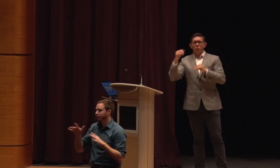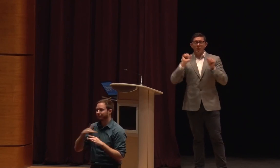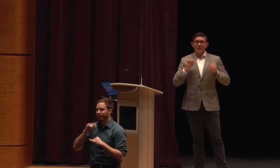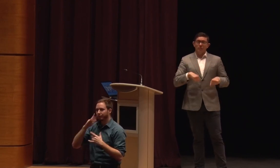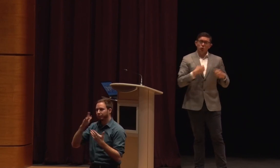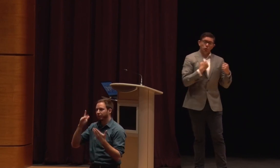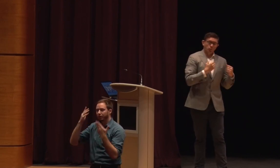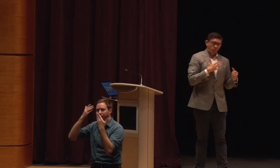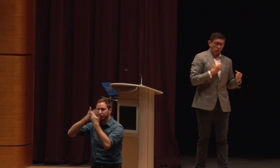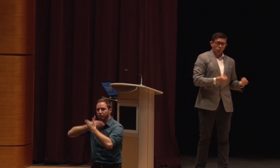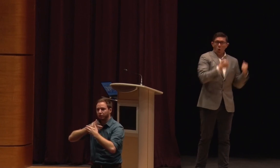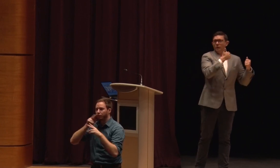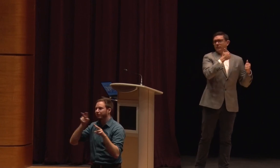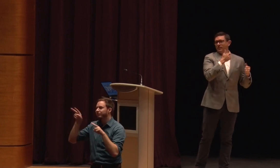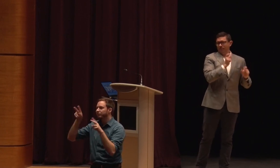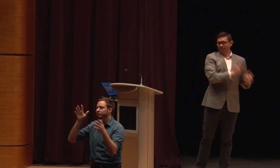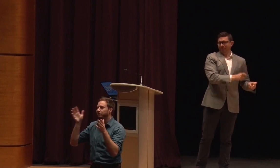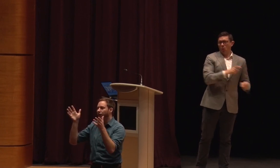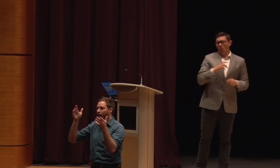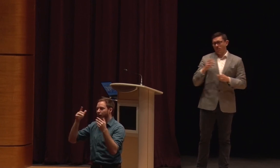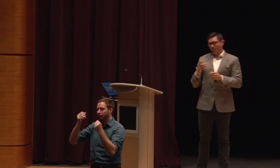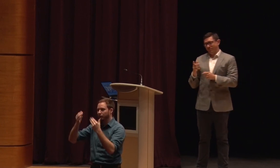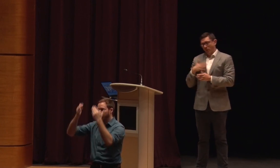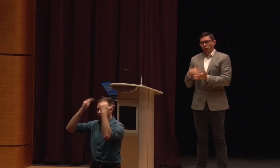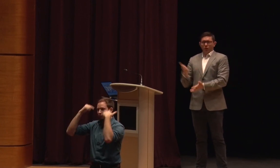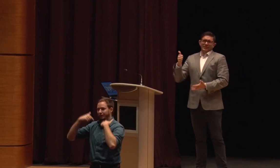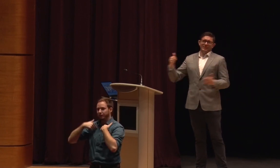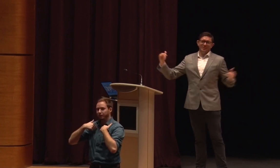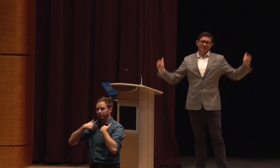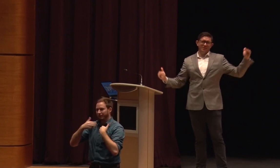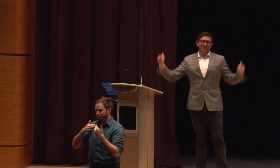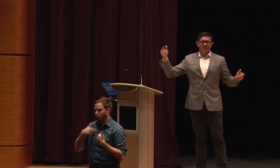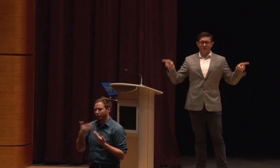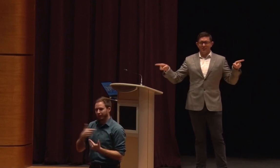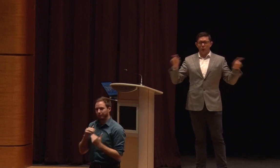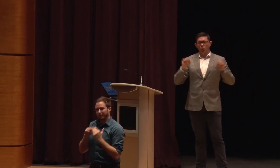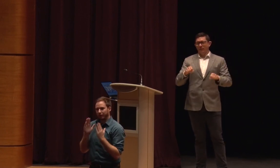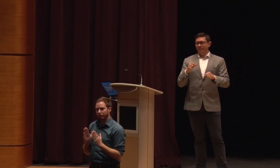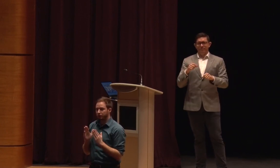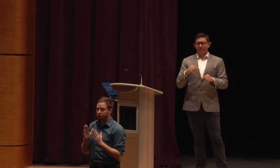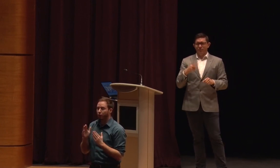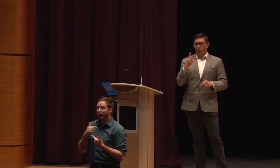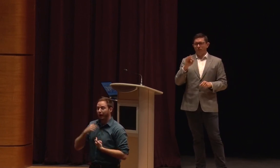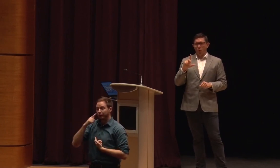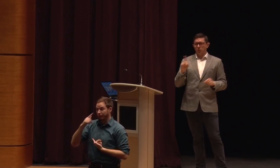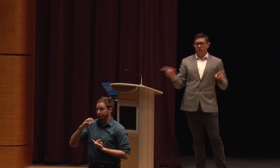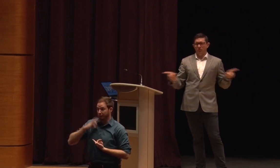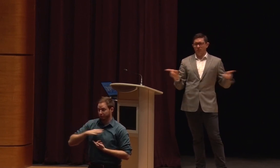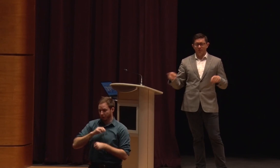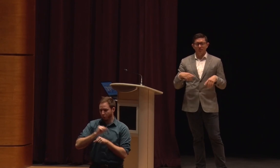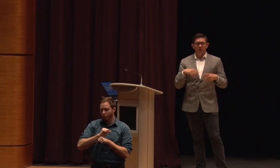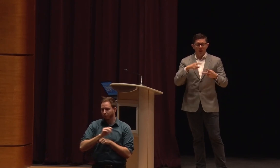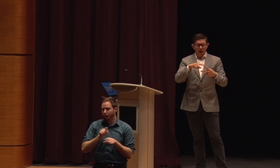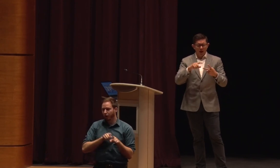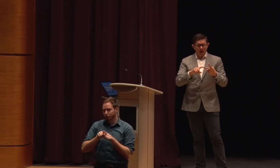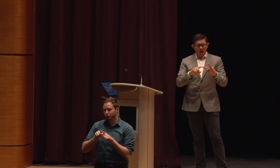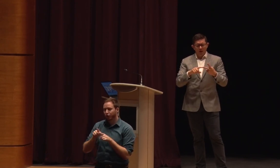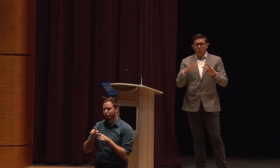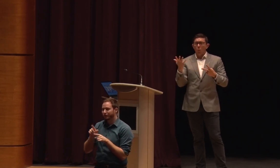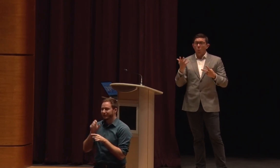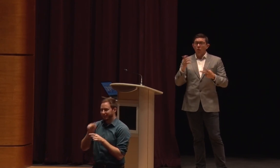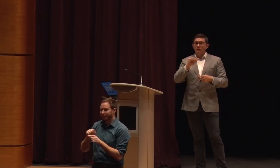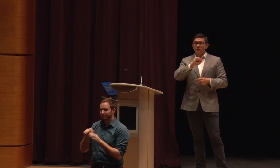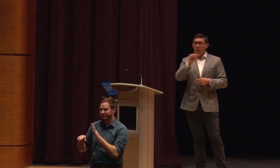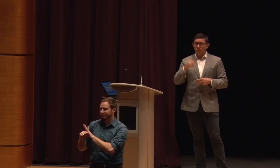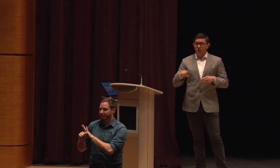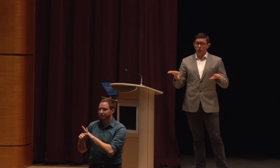a little bit, you know, less than my peers. So in one way, it's a great benefit. In one way, it's a little bit of a